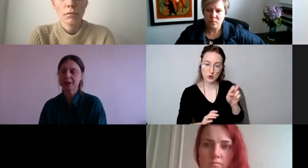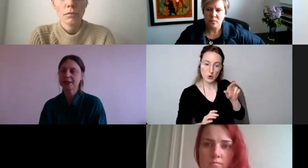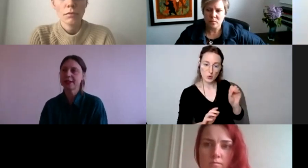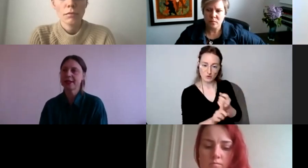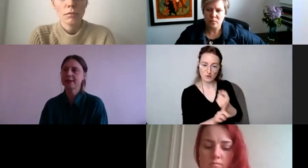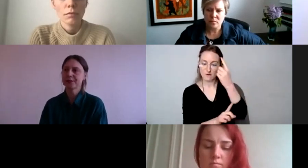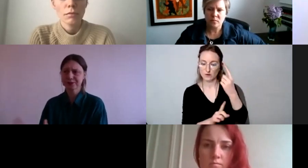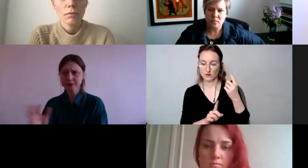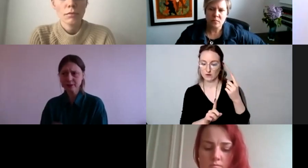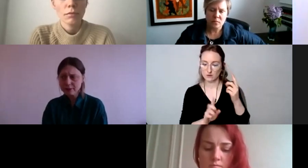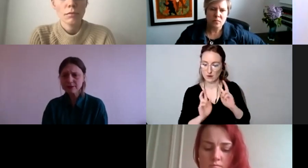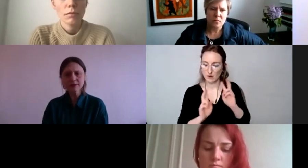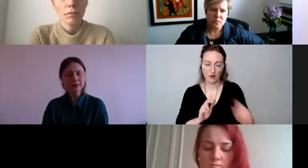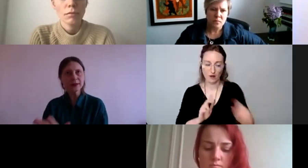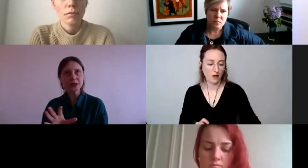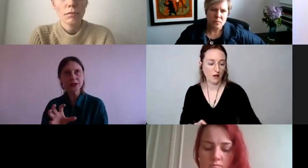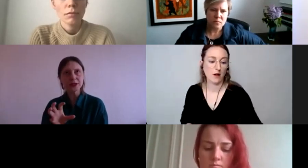neurodivergent children and